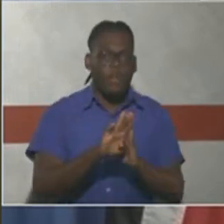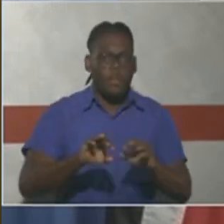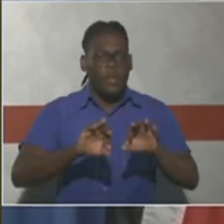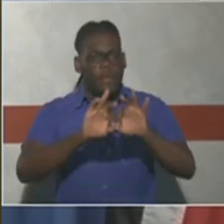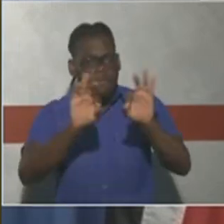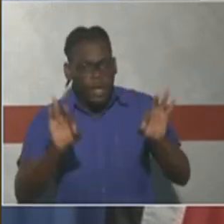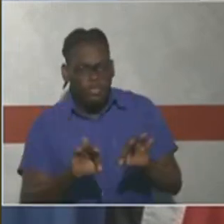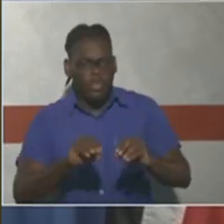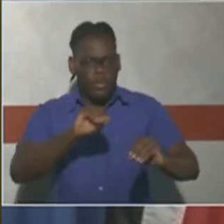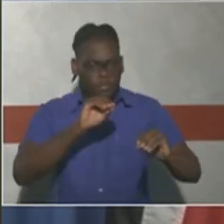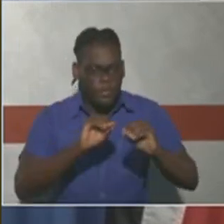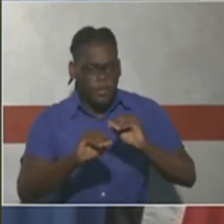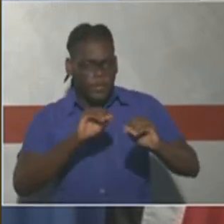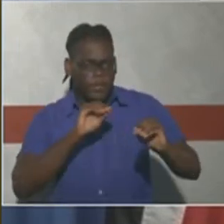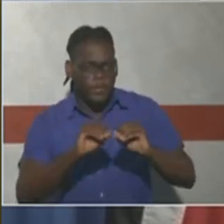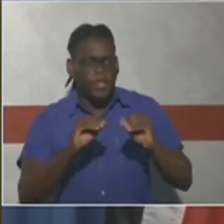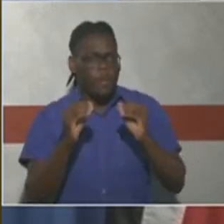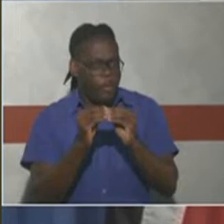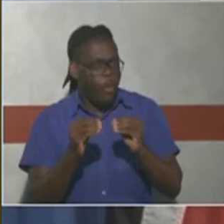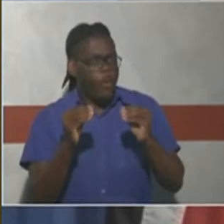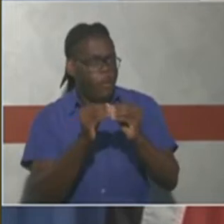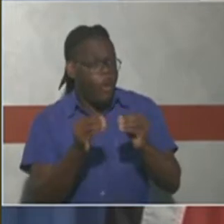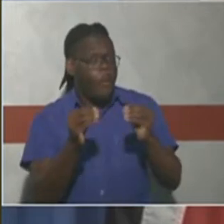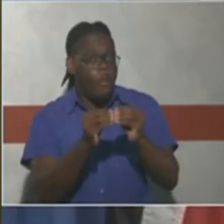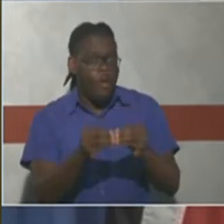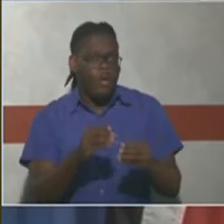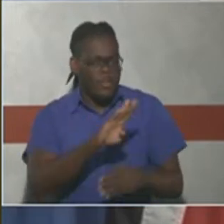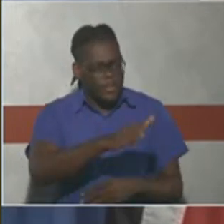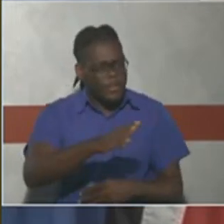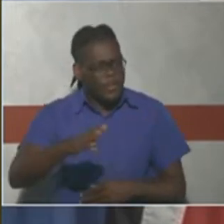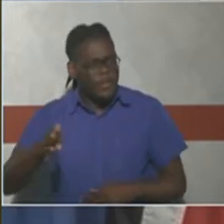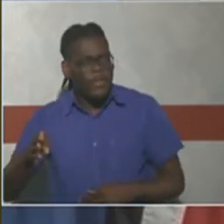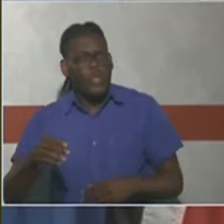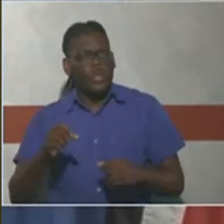they exist within our region and outside of our region.